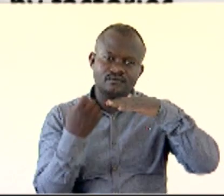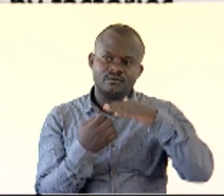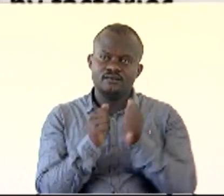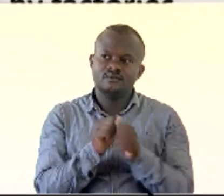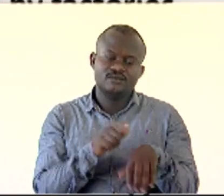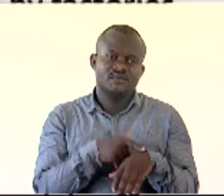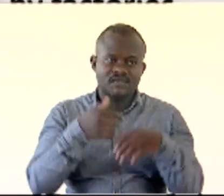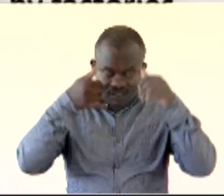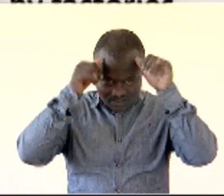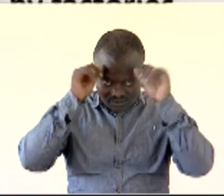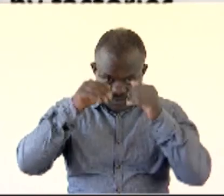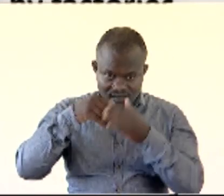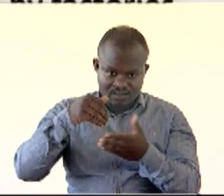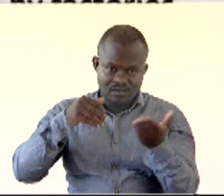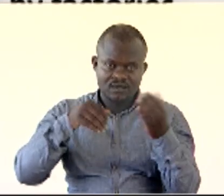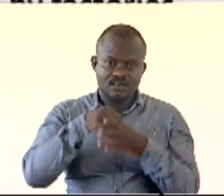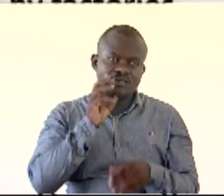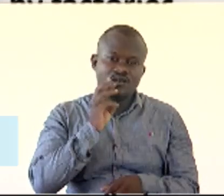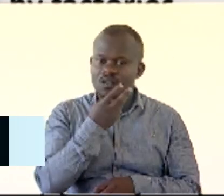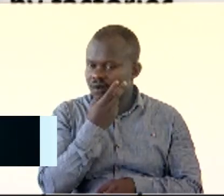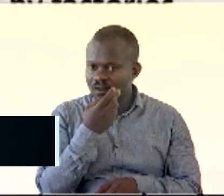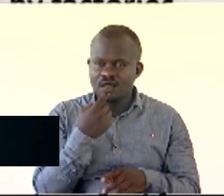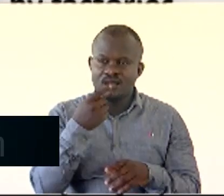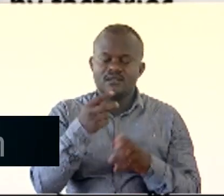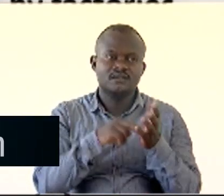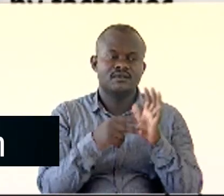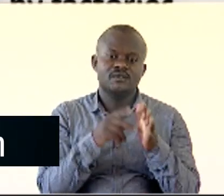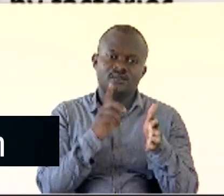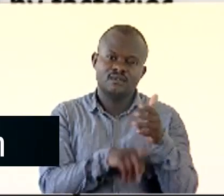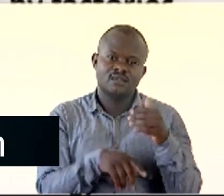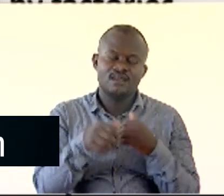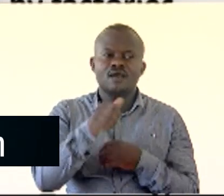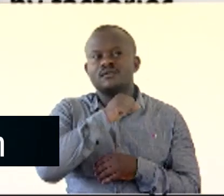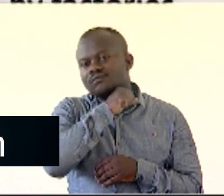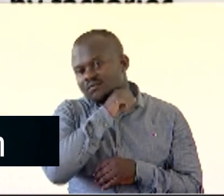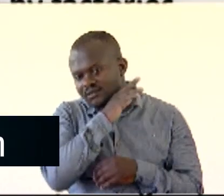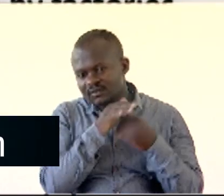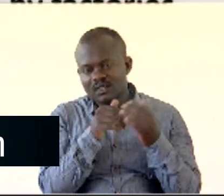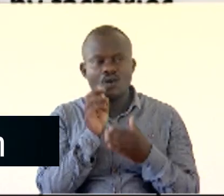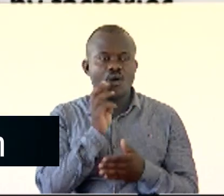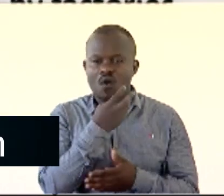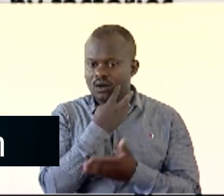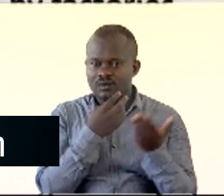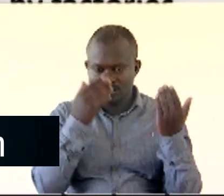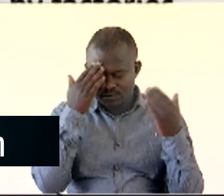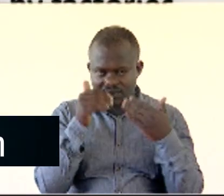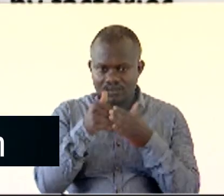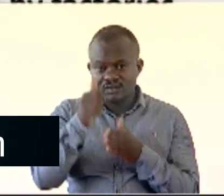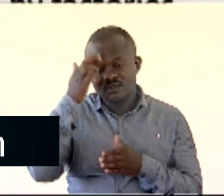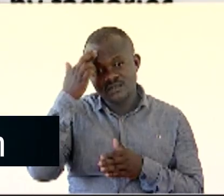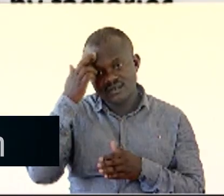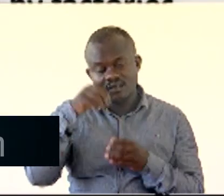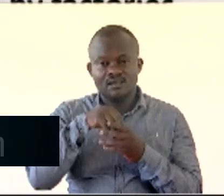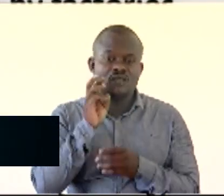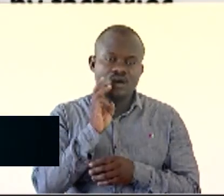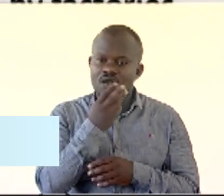When cows are urinating in water, that means they are contaminating water. Because remember, in